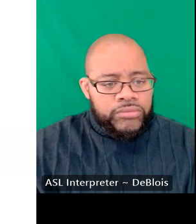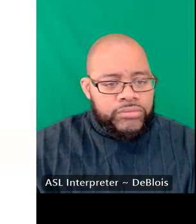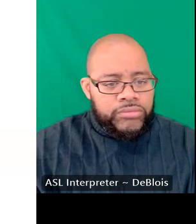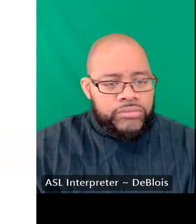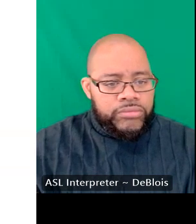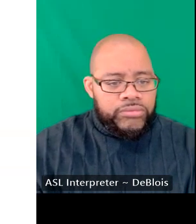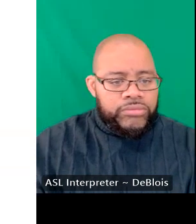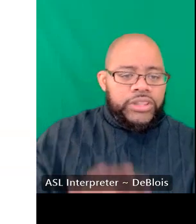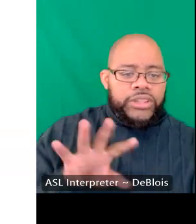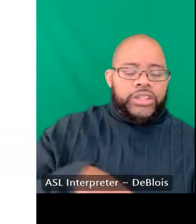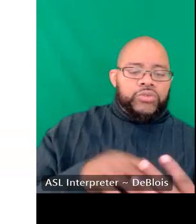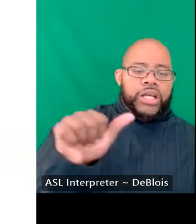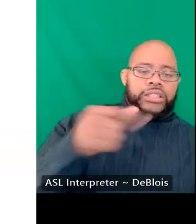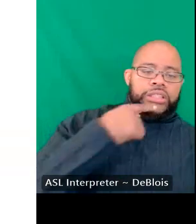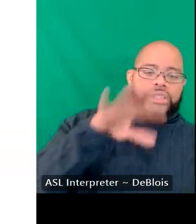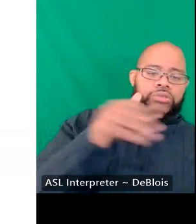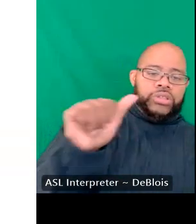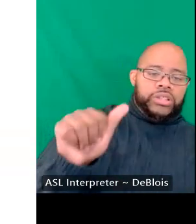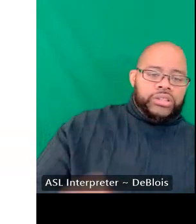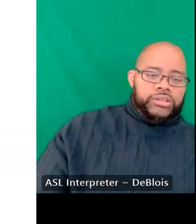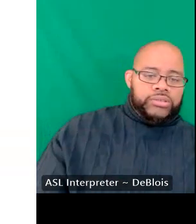A.